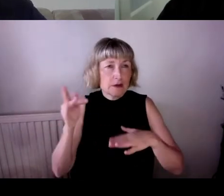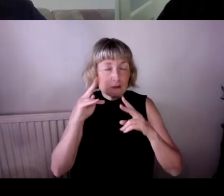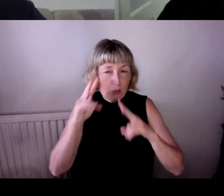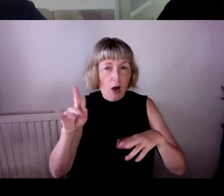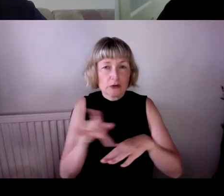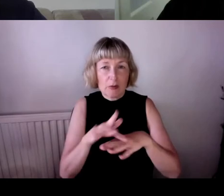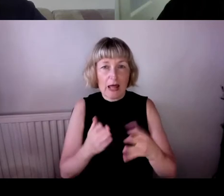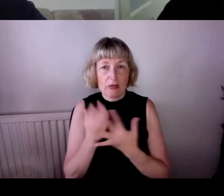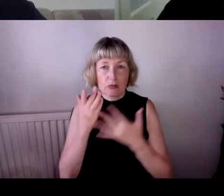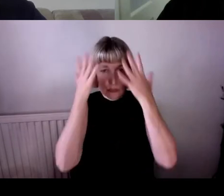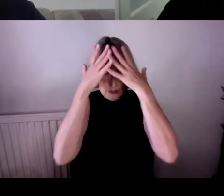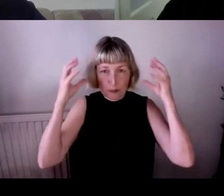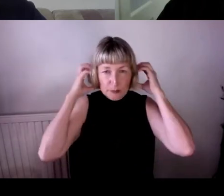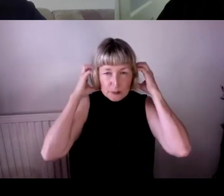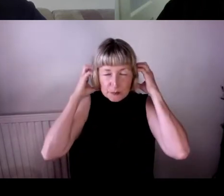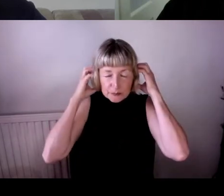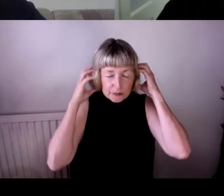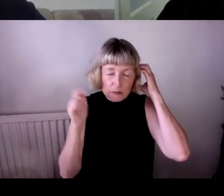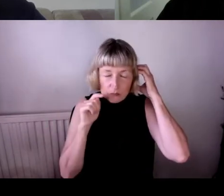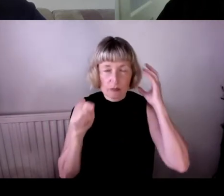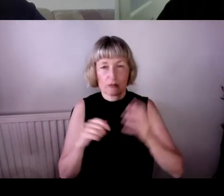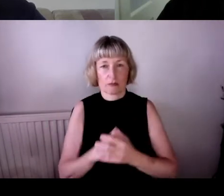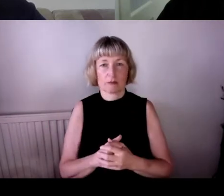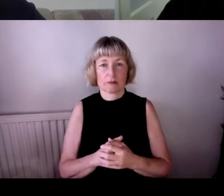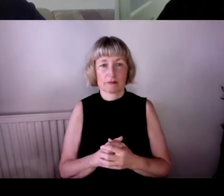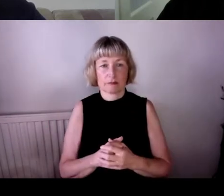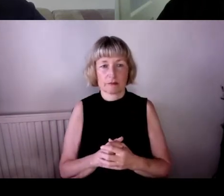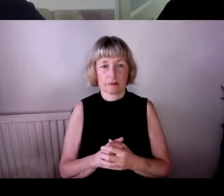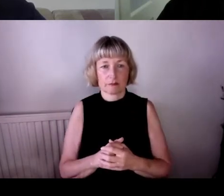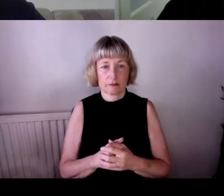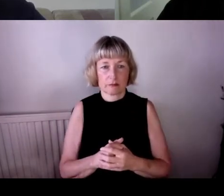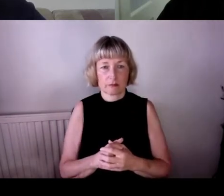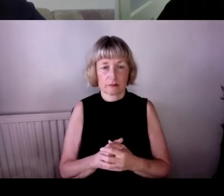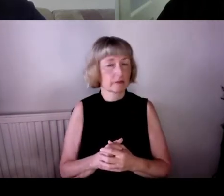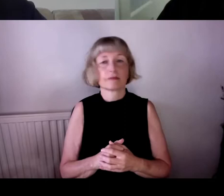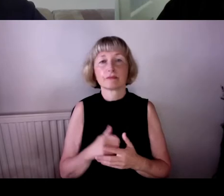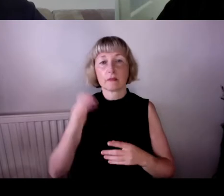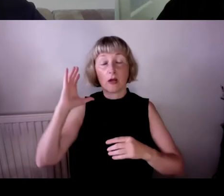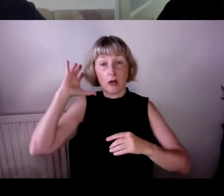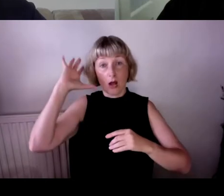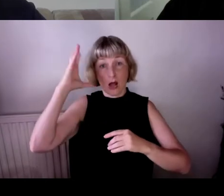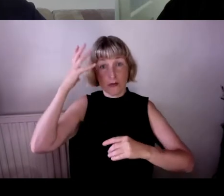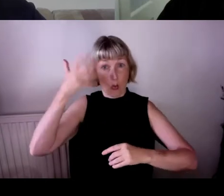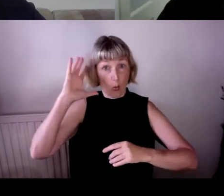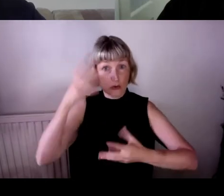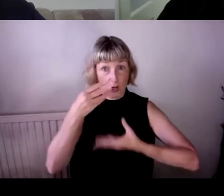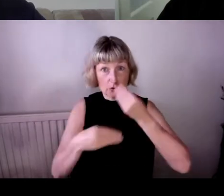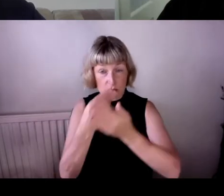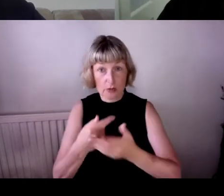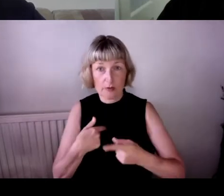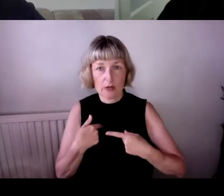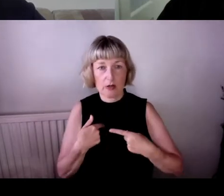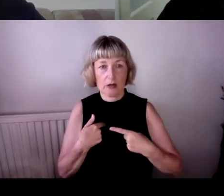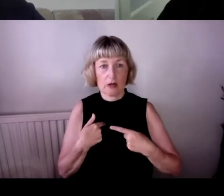And as an audio describer, in the words of Stephen Sondheim, you have to be able to